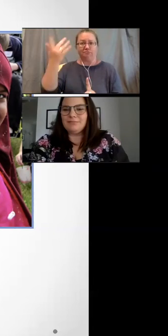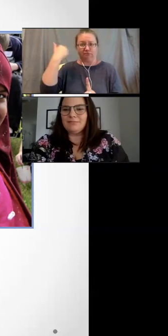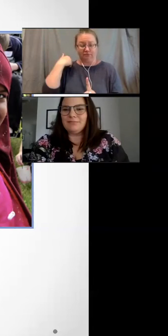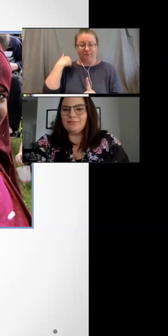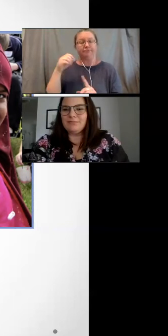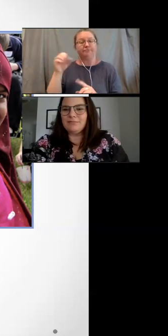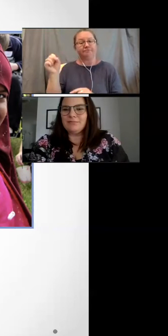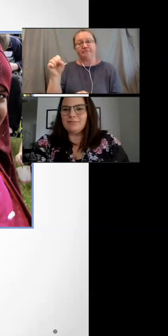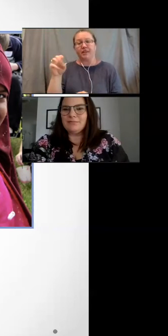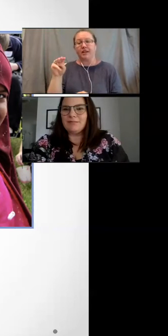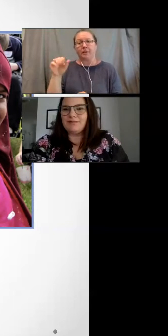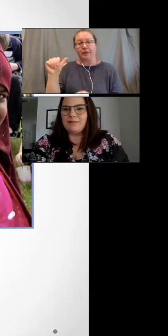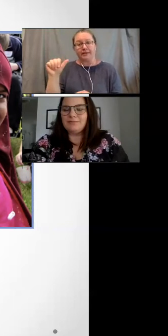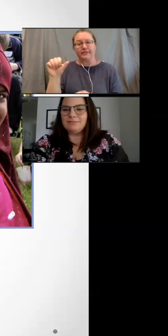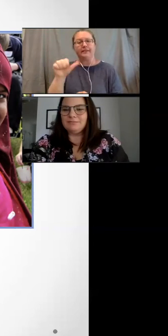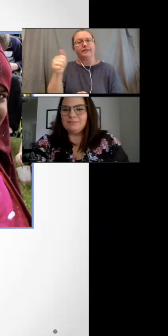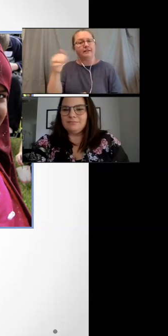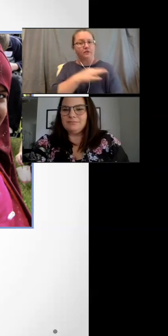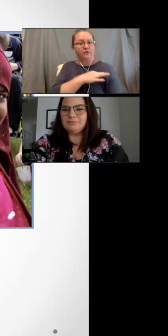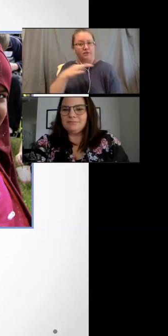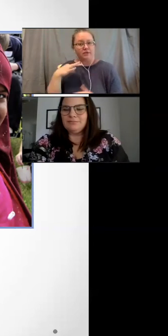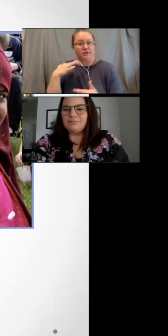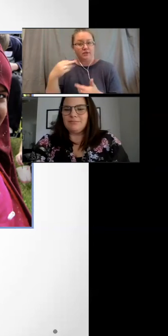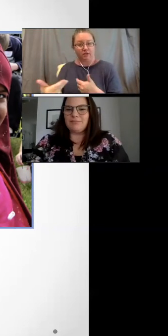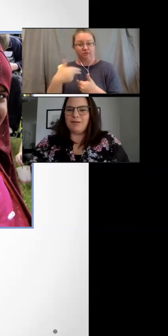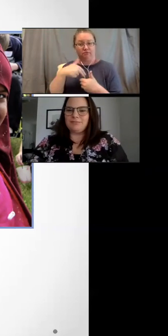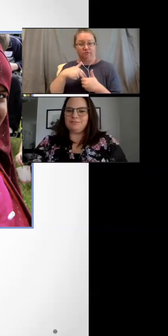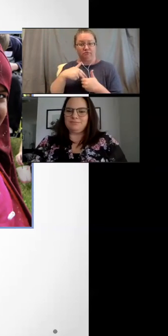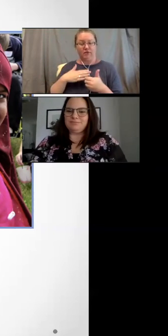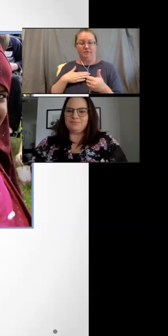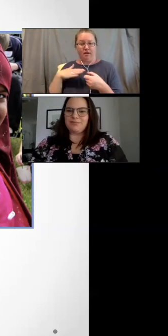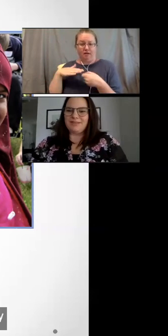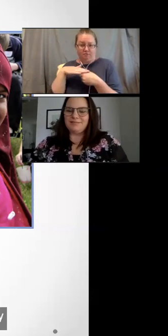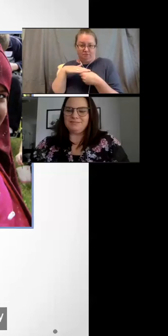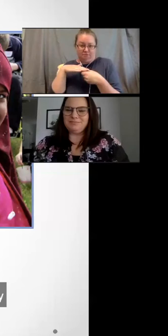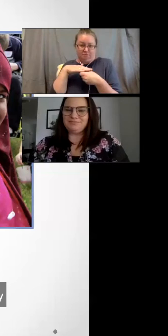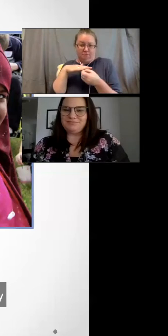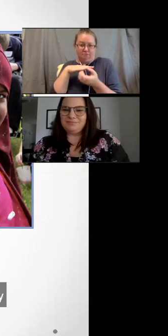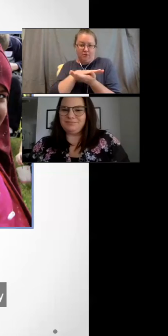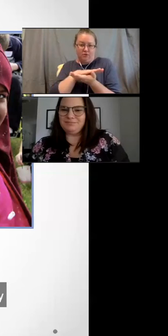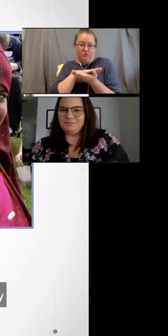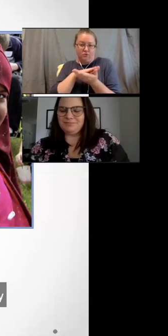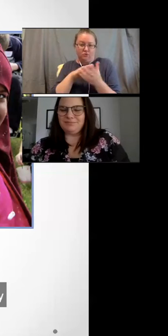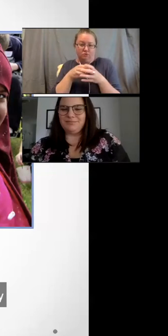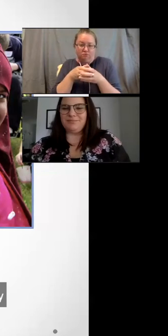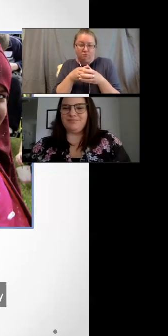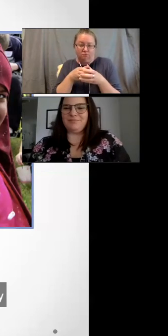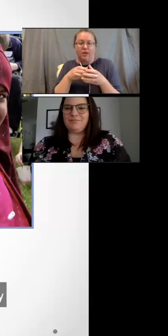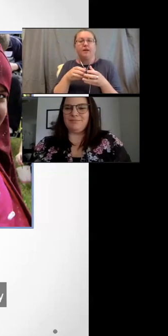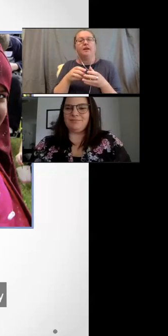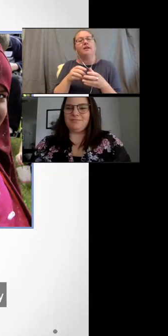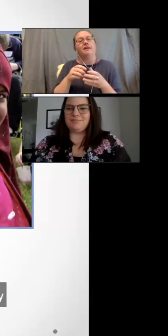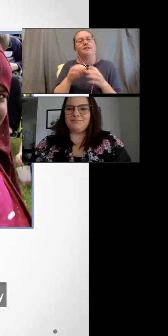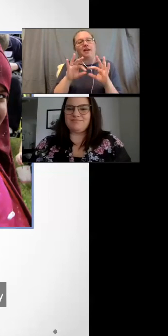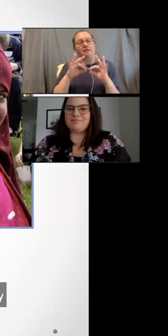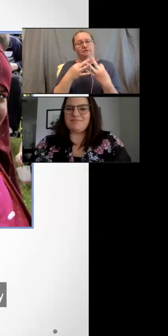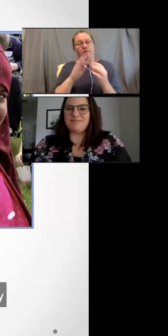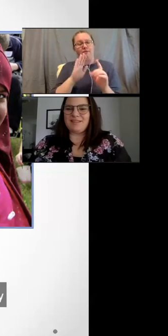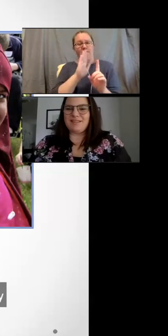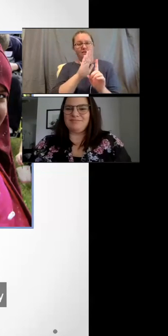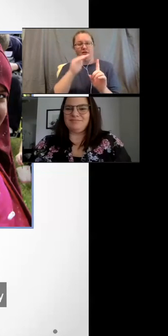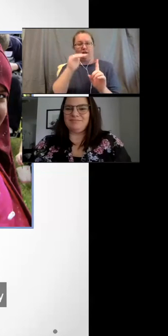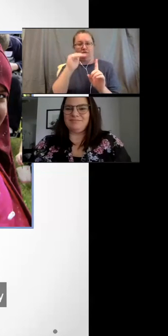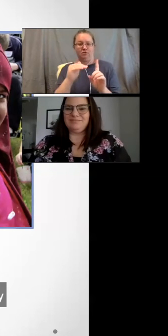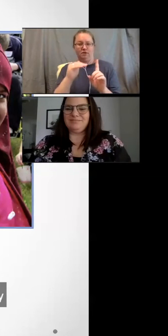some other staff come to one of my smaller districts to support a family whose child was